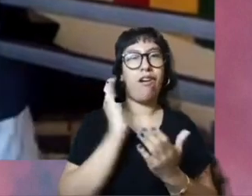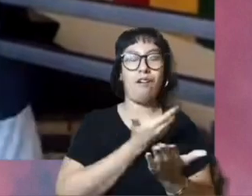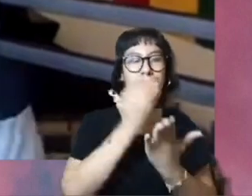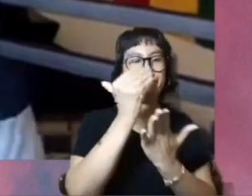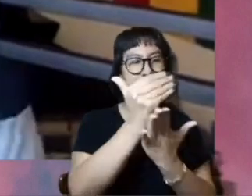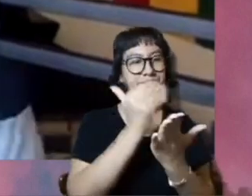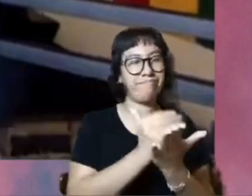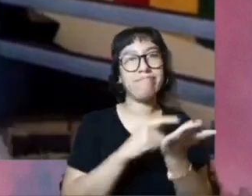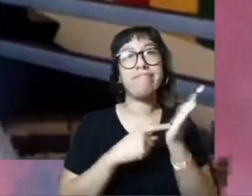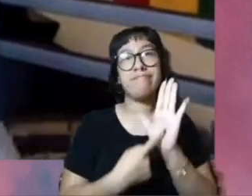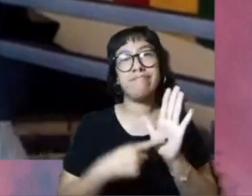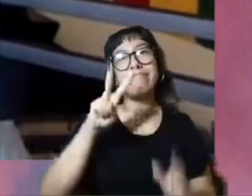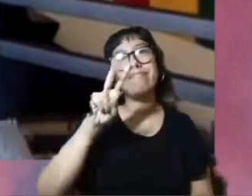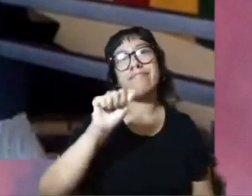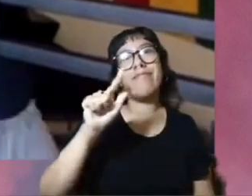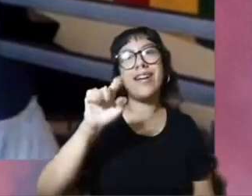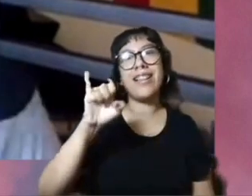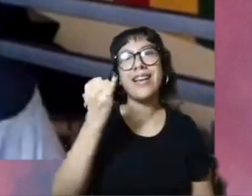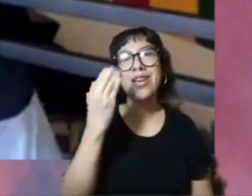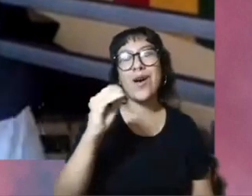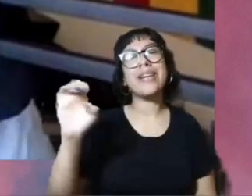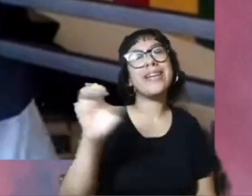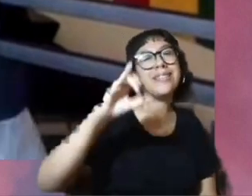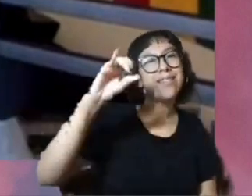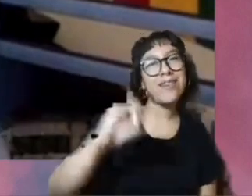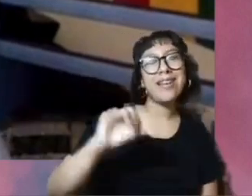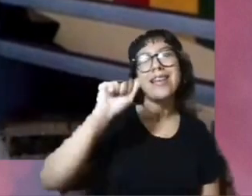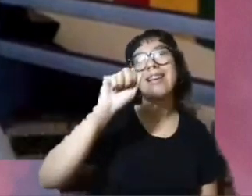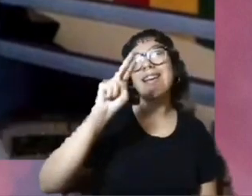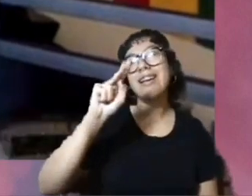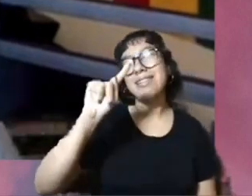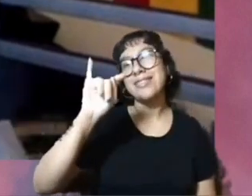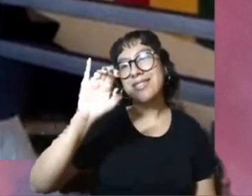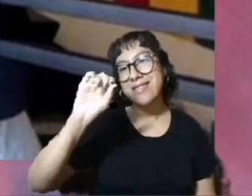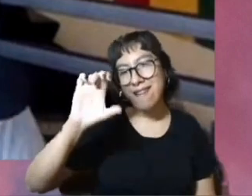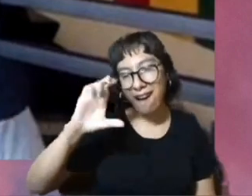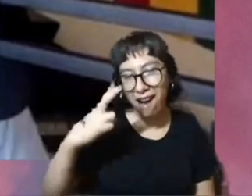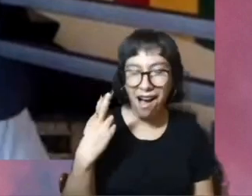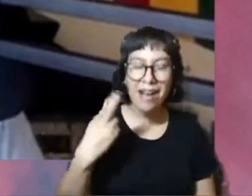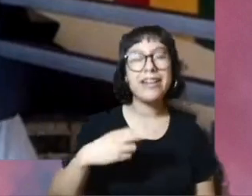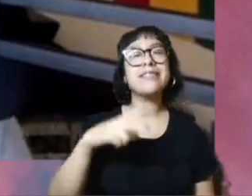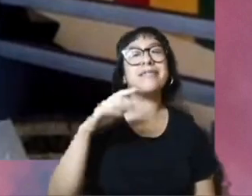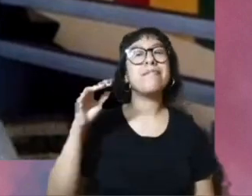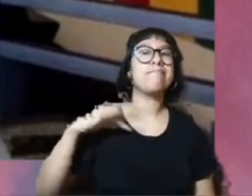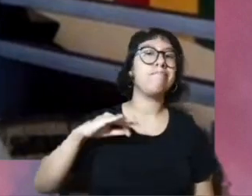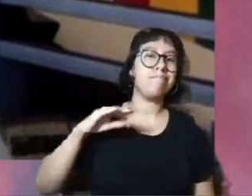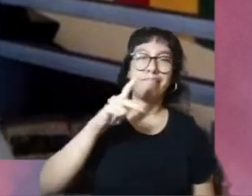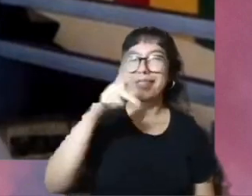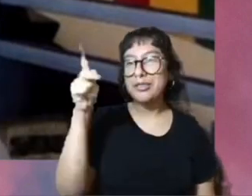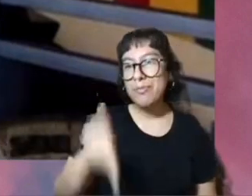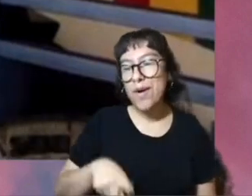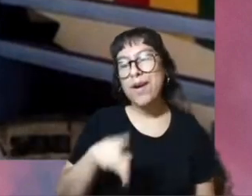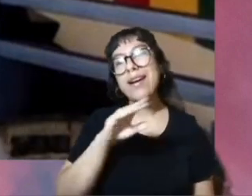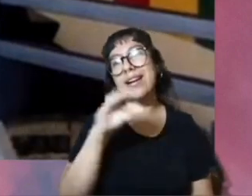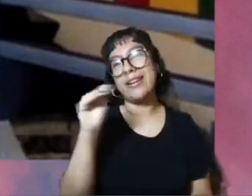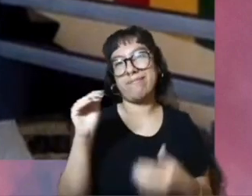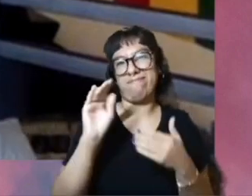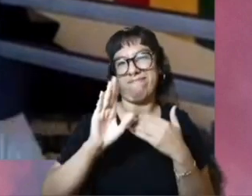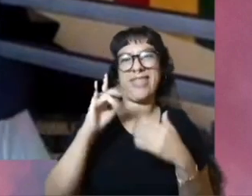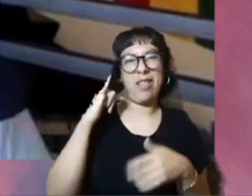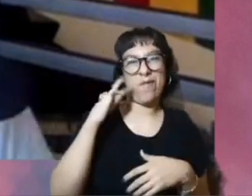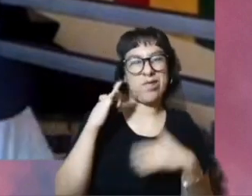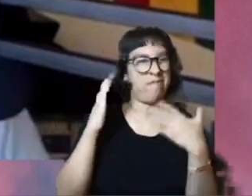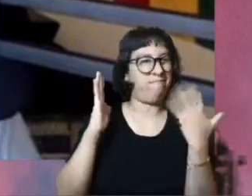is repping Vallejo, East Oakland, Antioch, Pittsburgh, and Stanford, California. You feel me? All over the map. So y'all show some